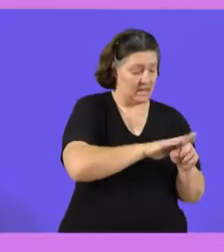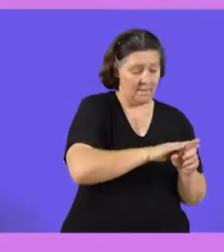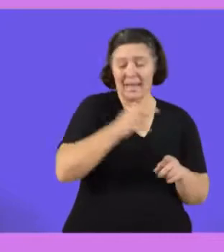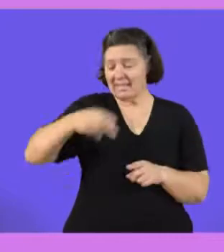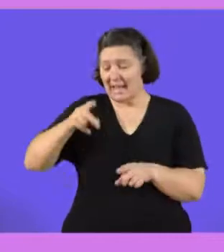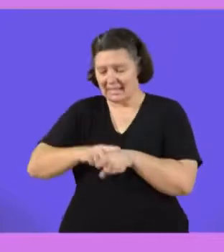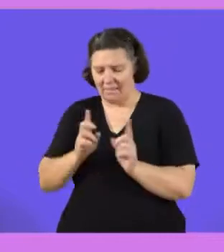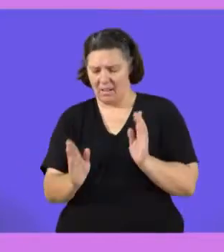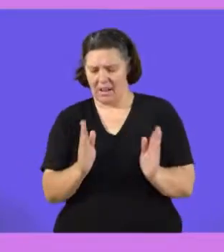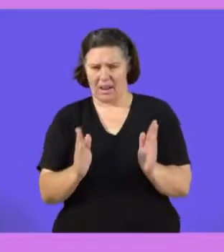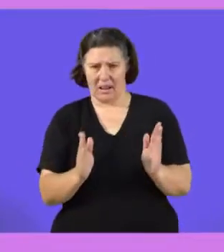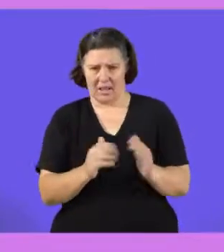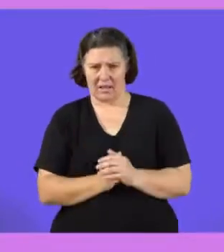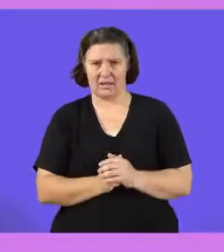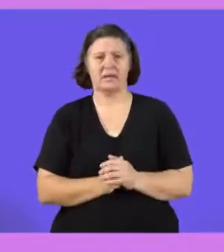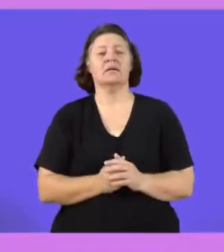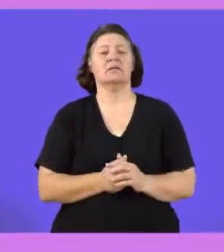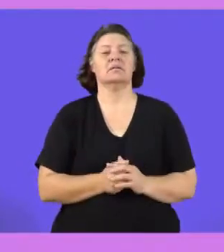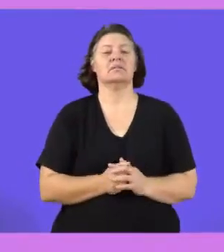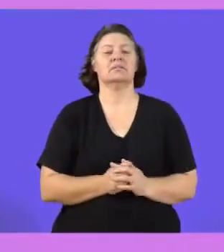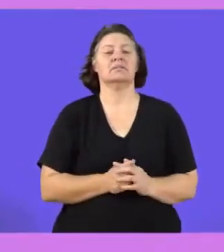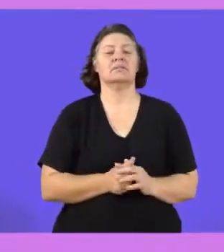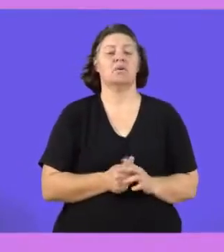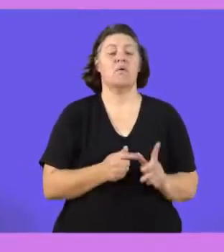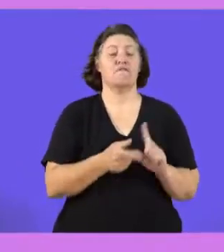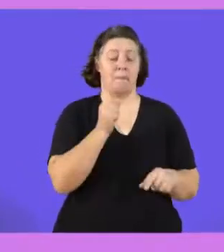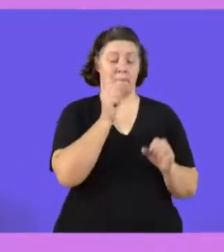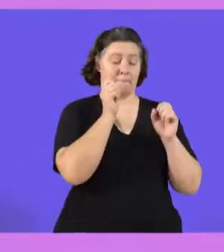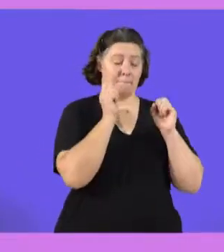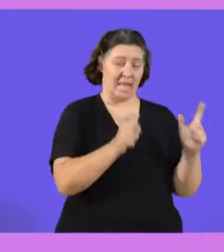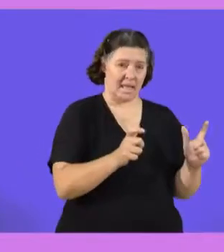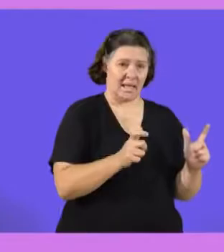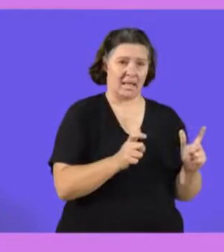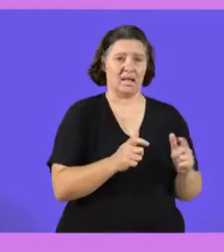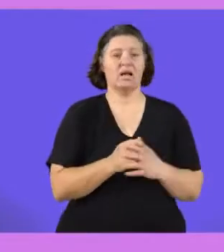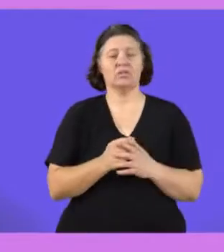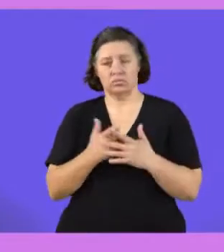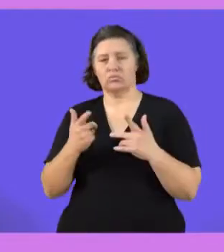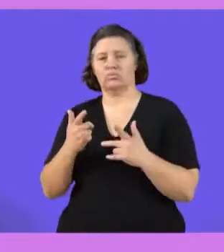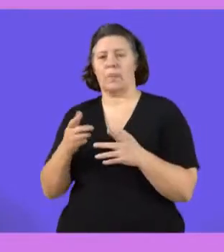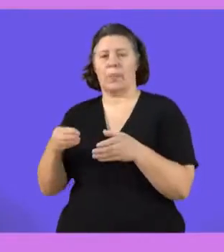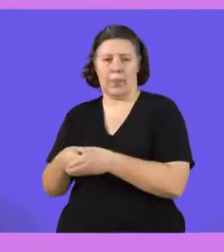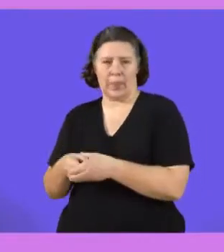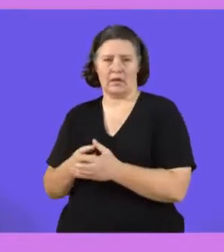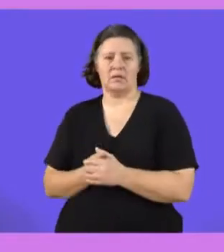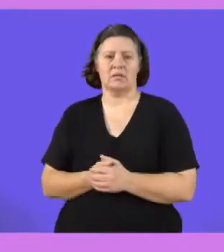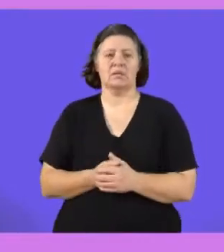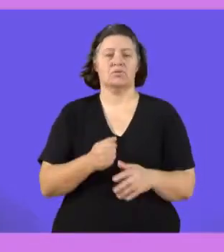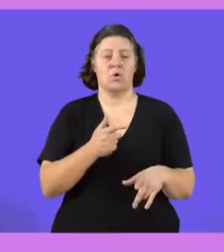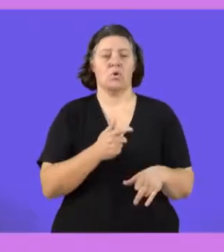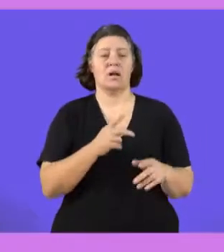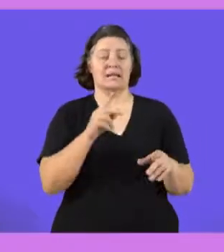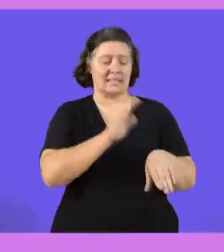time recording. Then also time recording formats. Remember, we write from the biggest down to the smallest unit. For example,